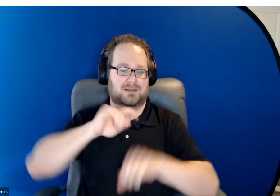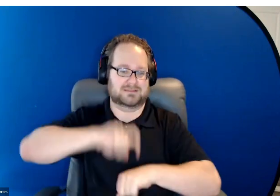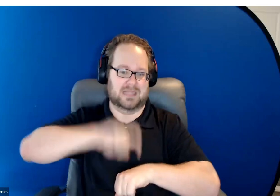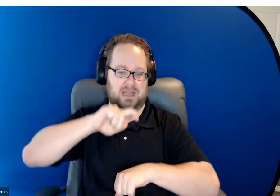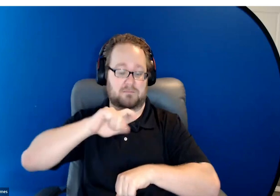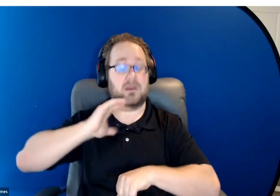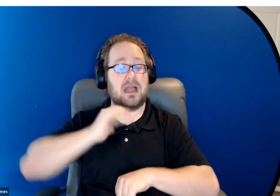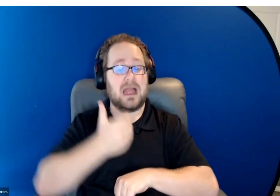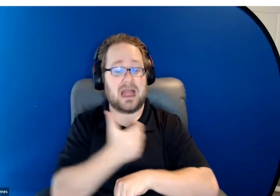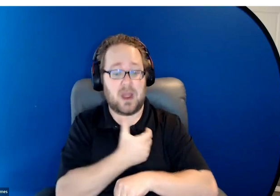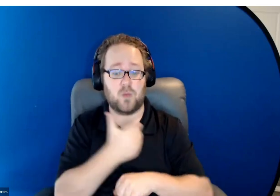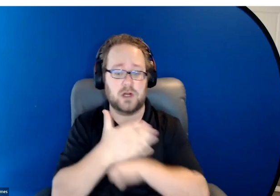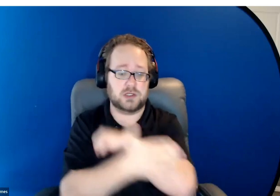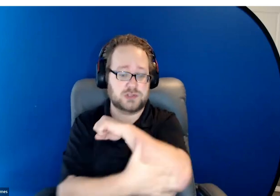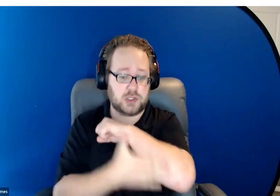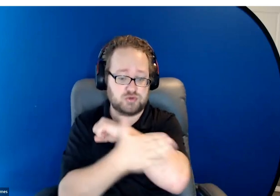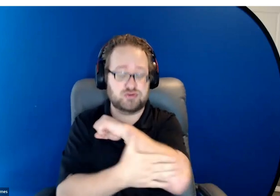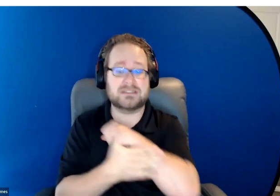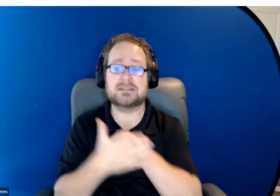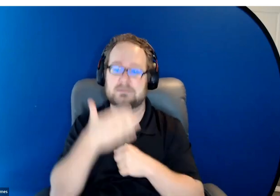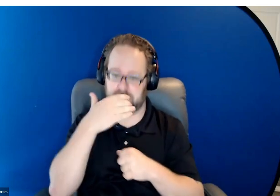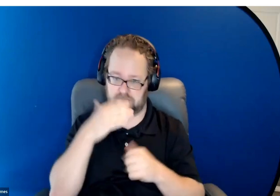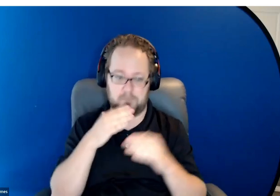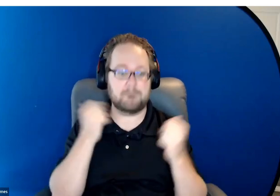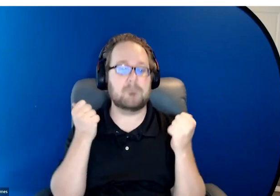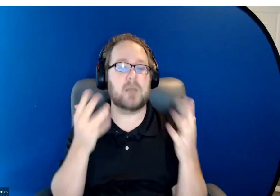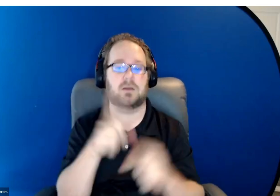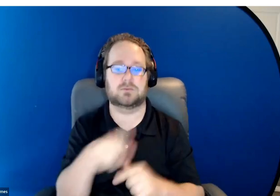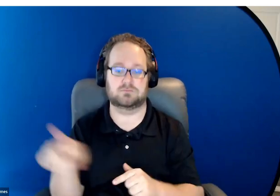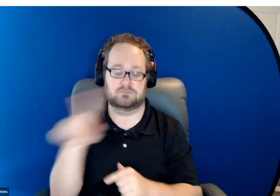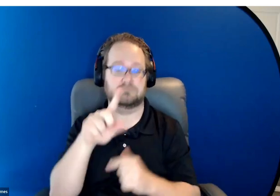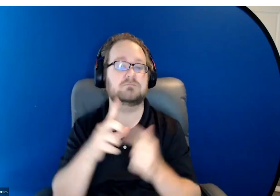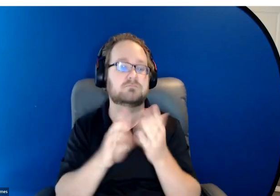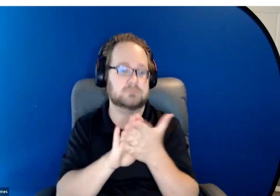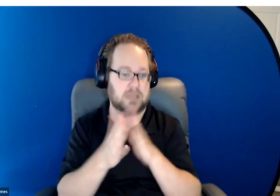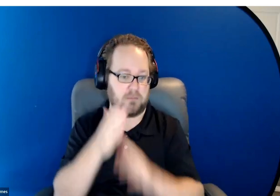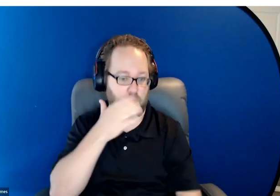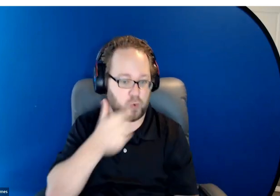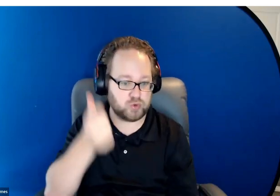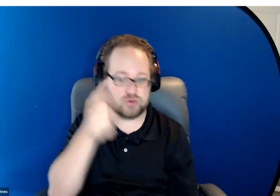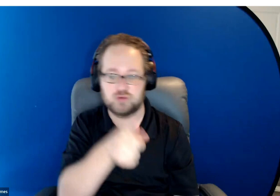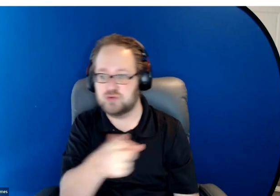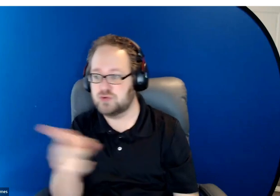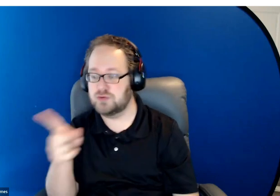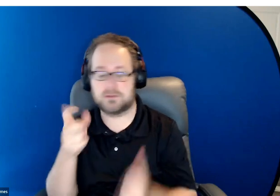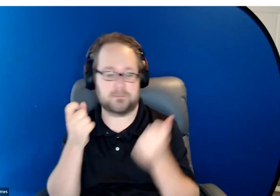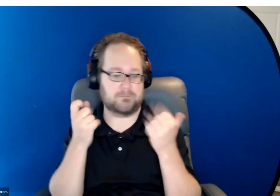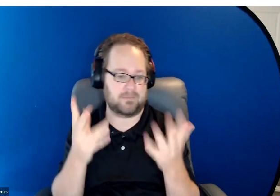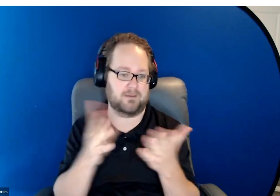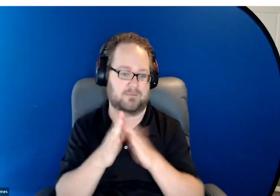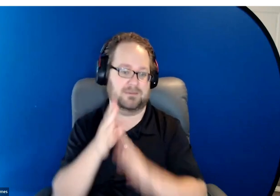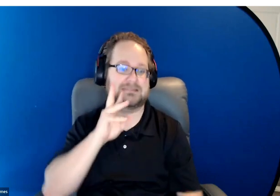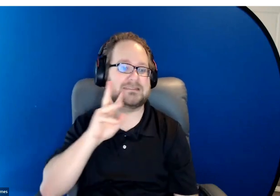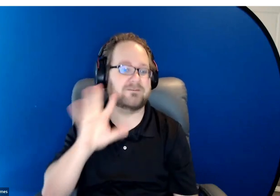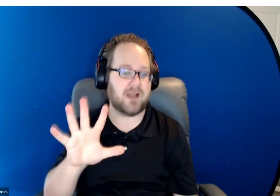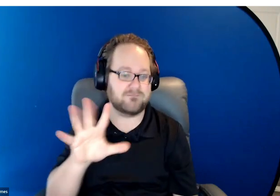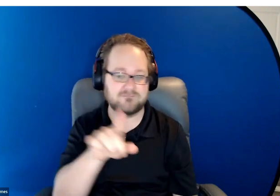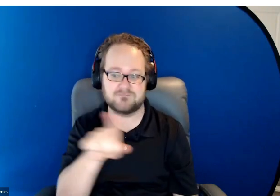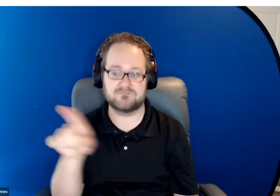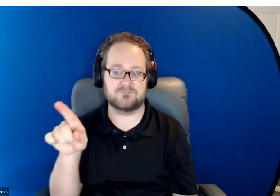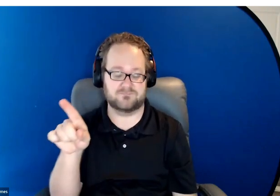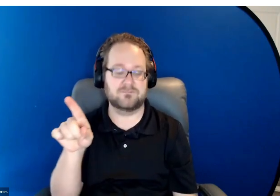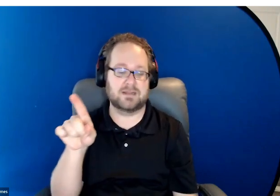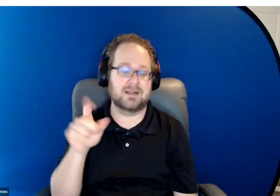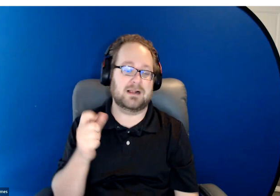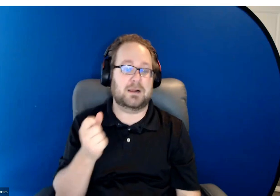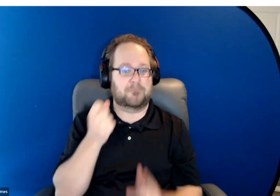country is rapidly aging. Every day, we have more than 10,000 people turning 65. And over the next